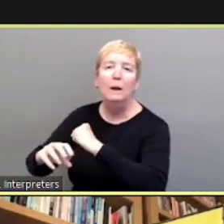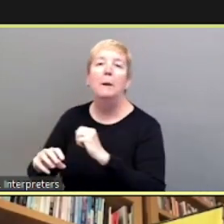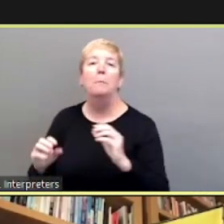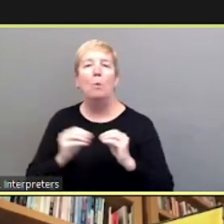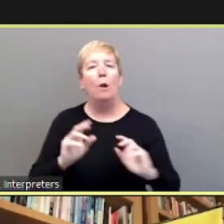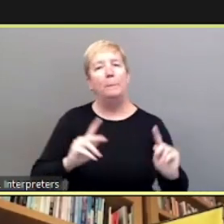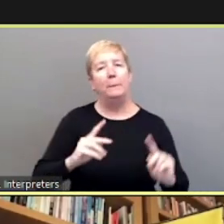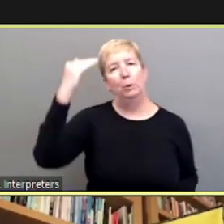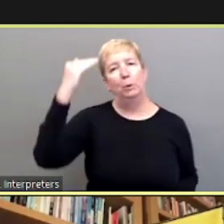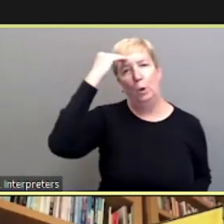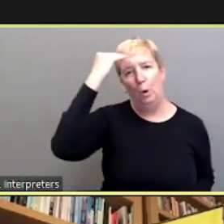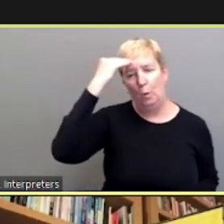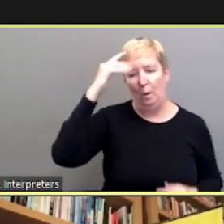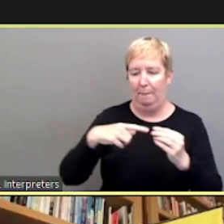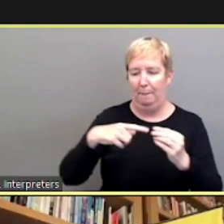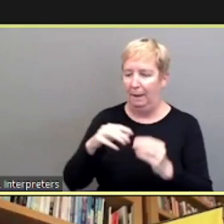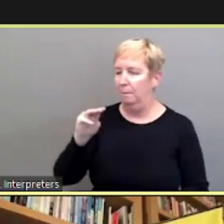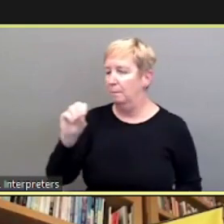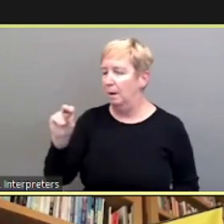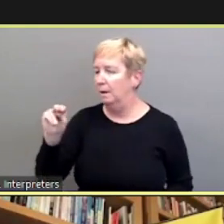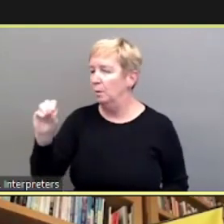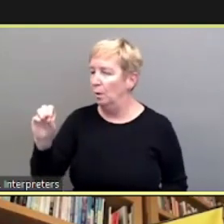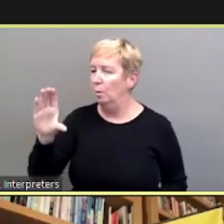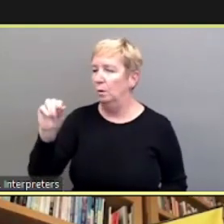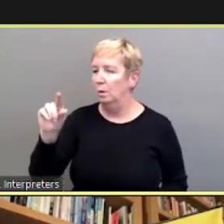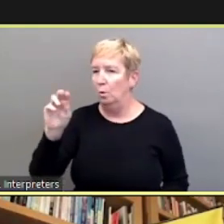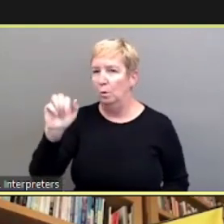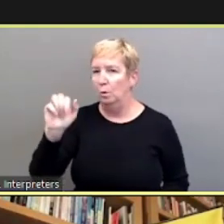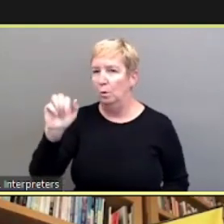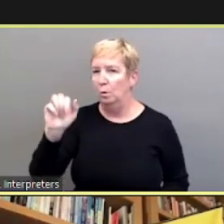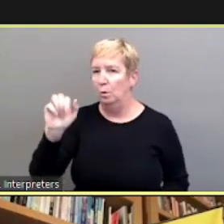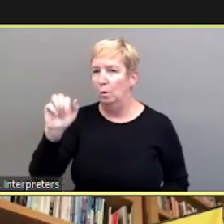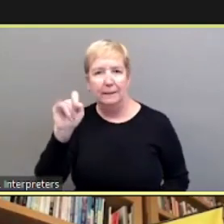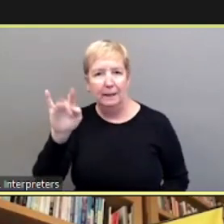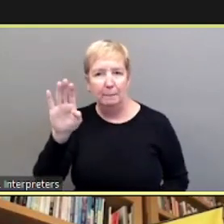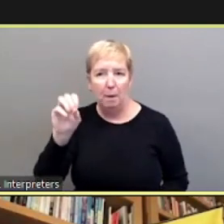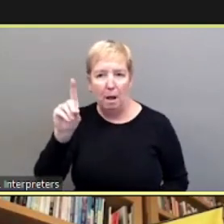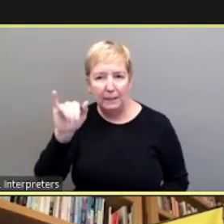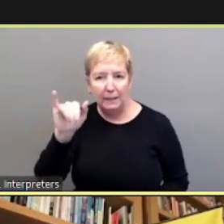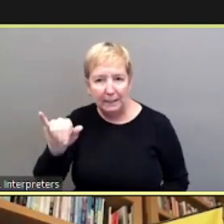about monoclonal antibody treatment. If you have a